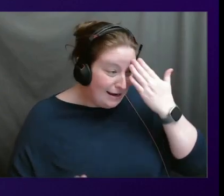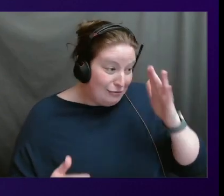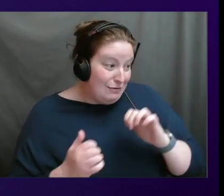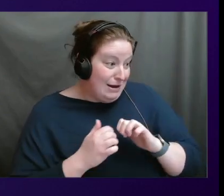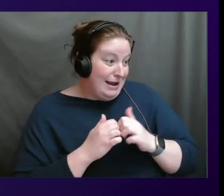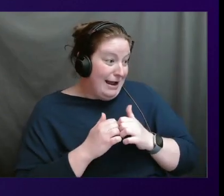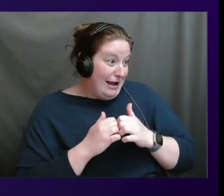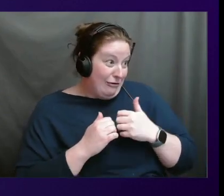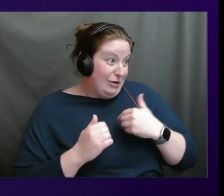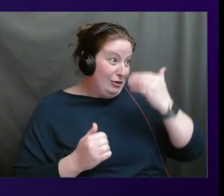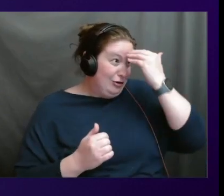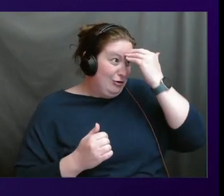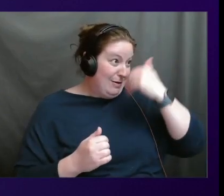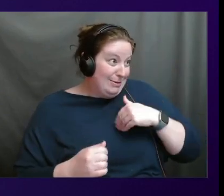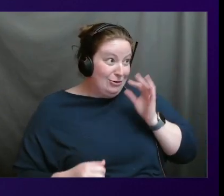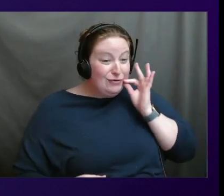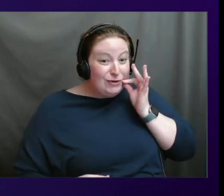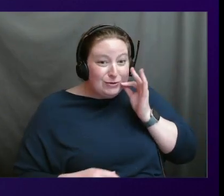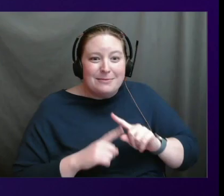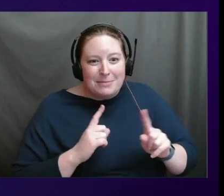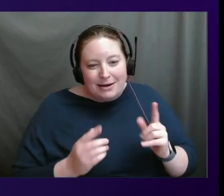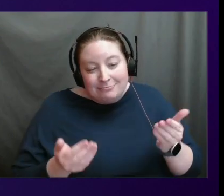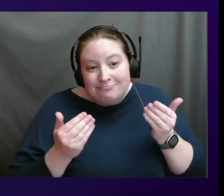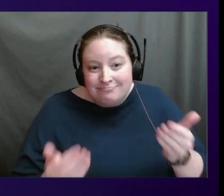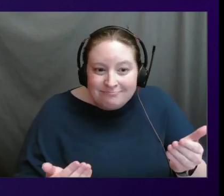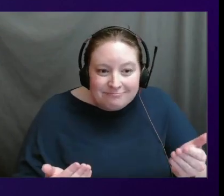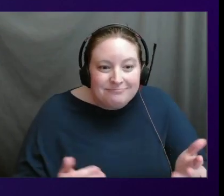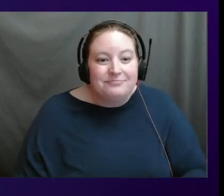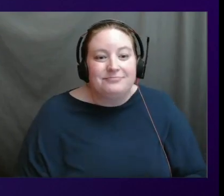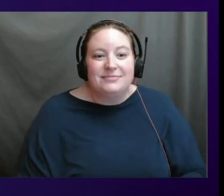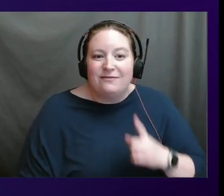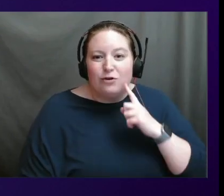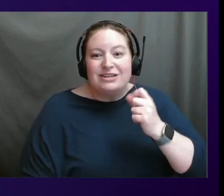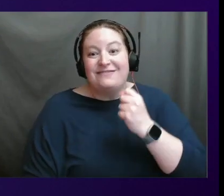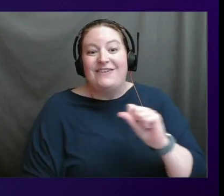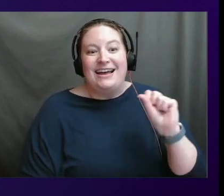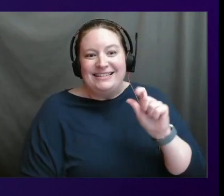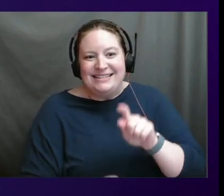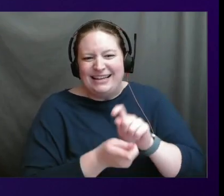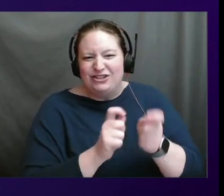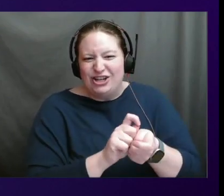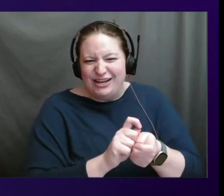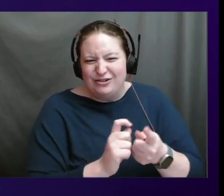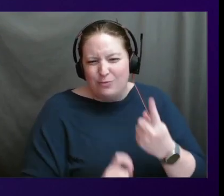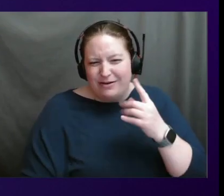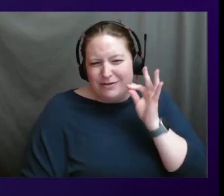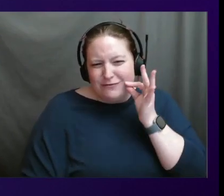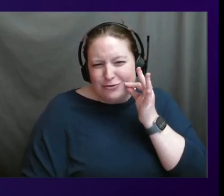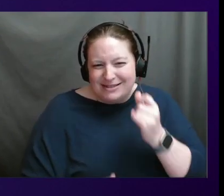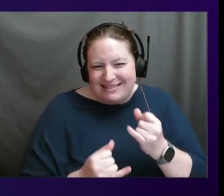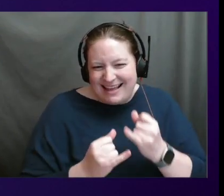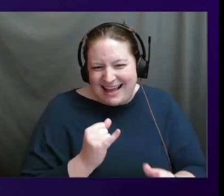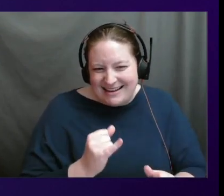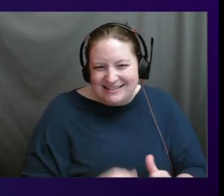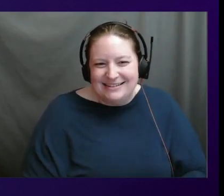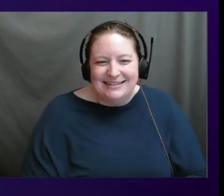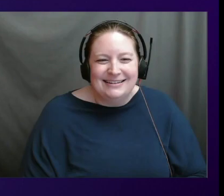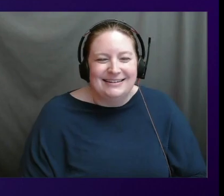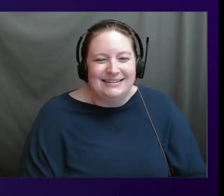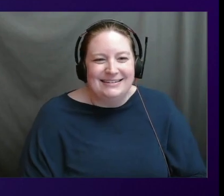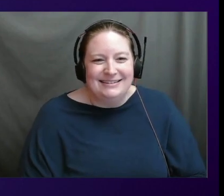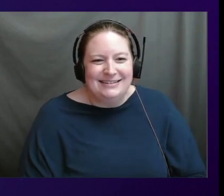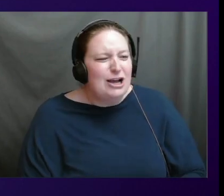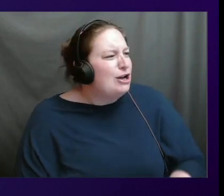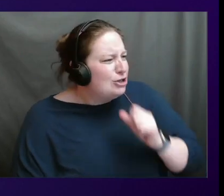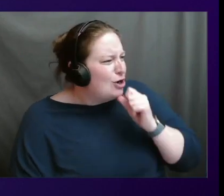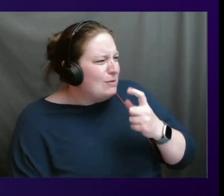to do fruits, but here we are. It even knew. As an act of defiance, I changed one of the fruits at the end because I was just, Don't tell me what